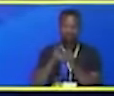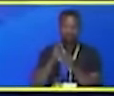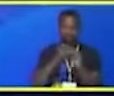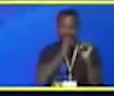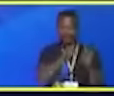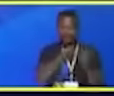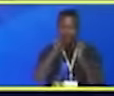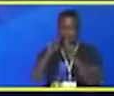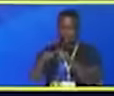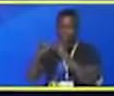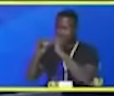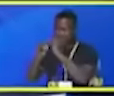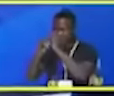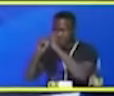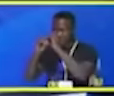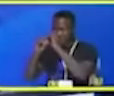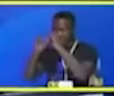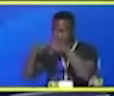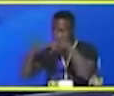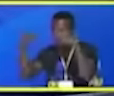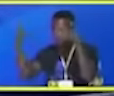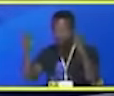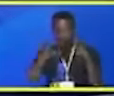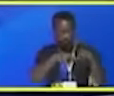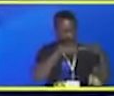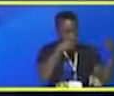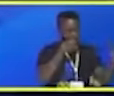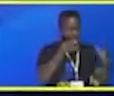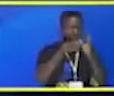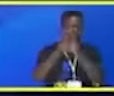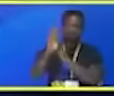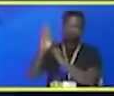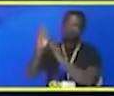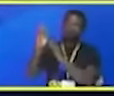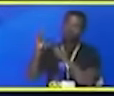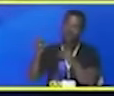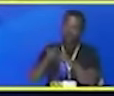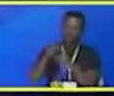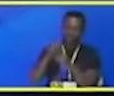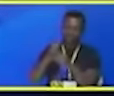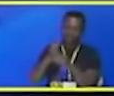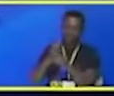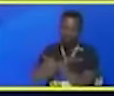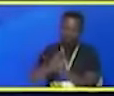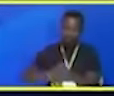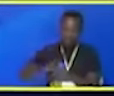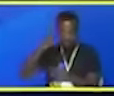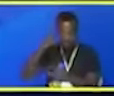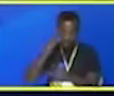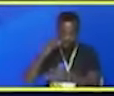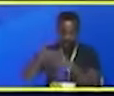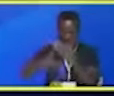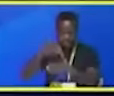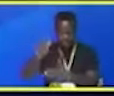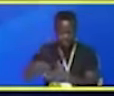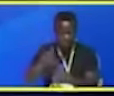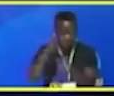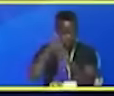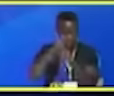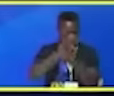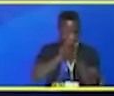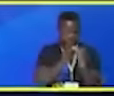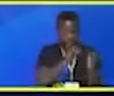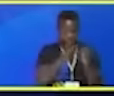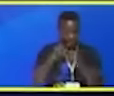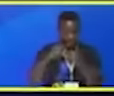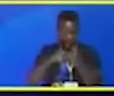individual revelations of God in the course of their Christian experience. You are powerful in this kingdom to the